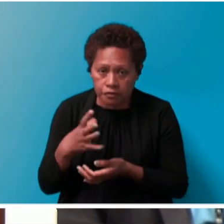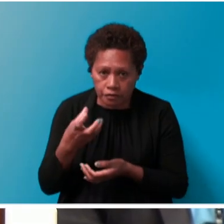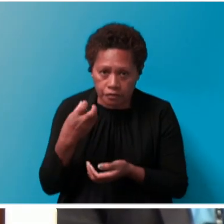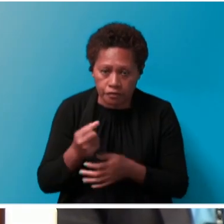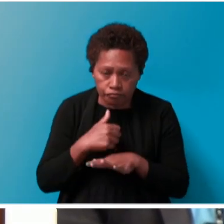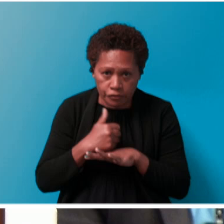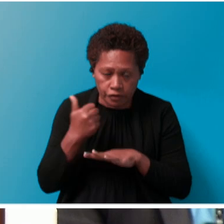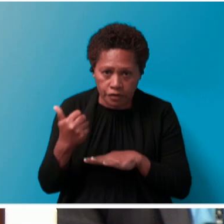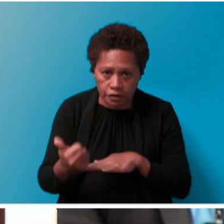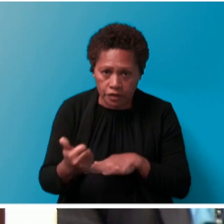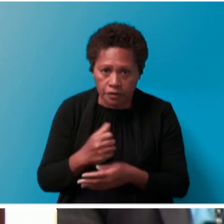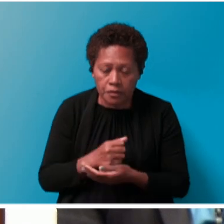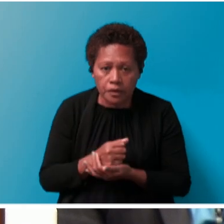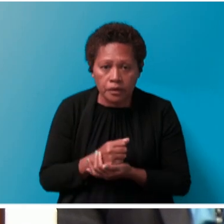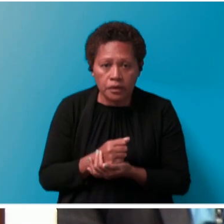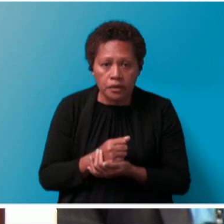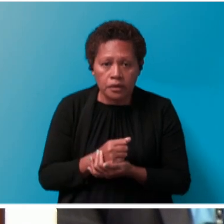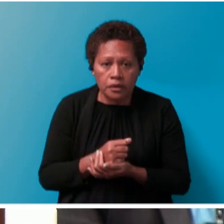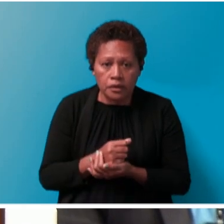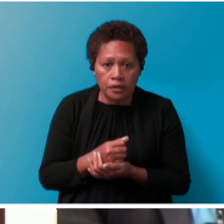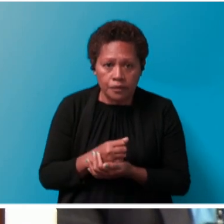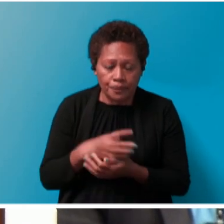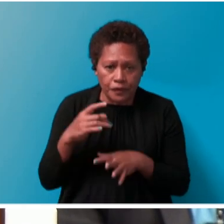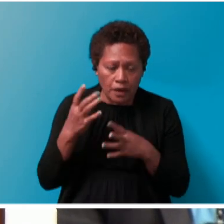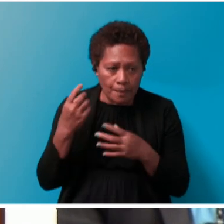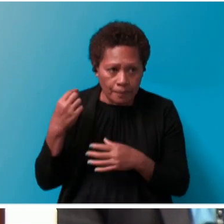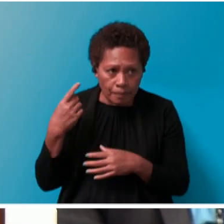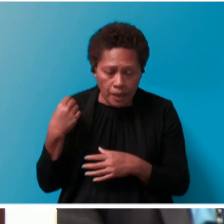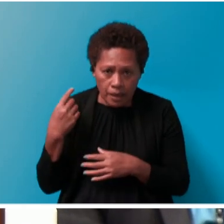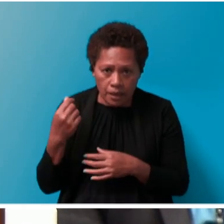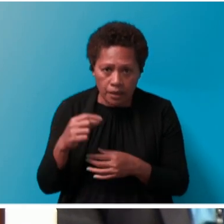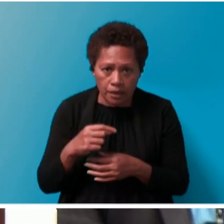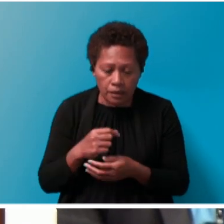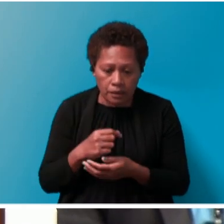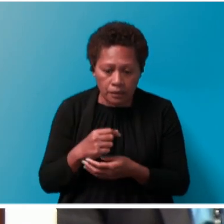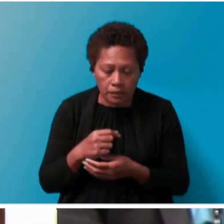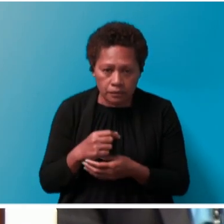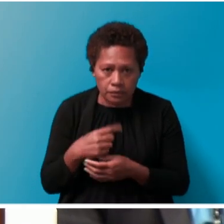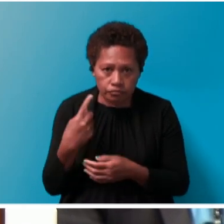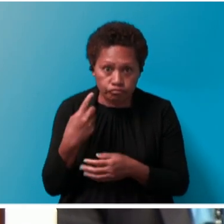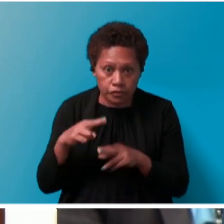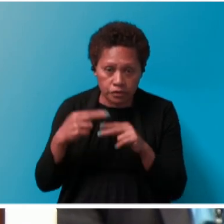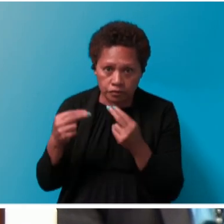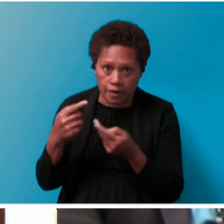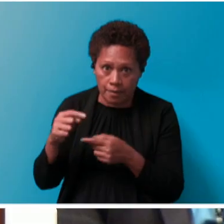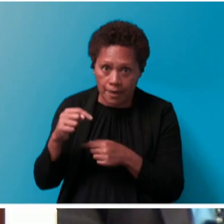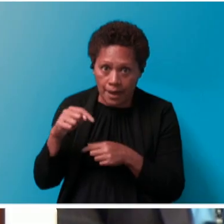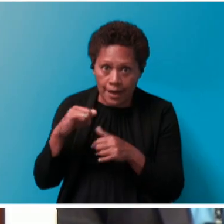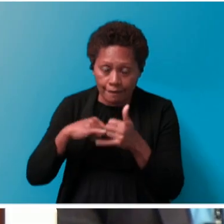commitment and dedication to addressing the plight of families living in informal settlements. Through strategic